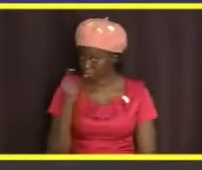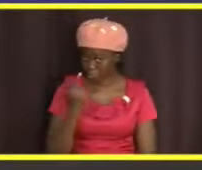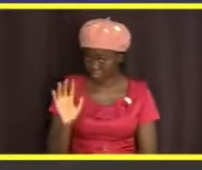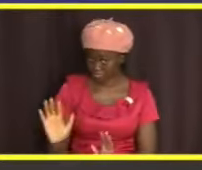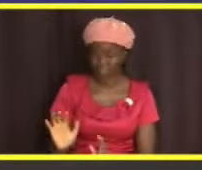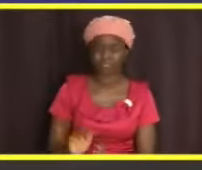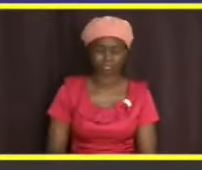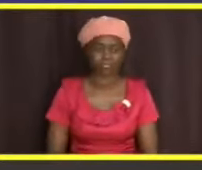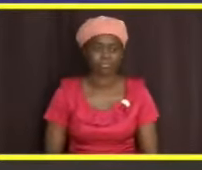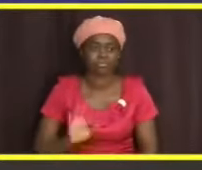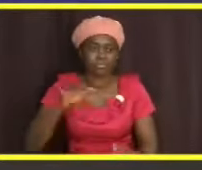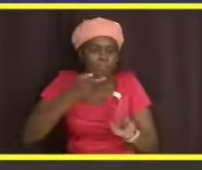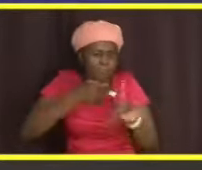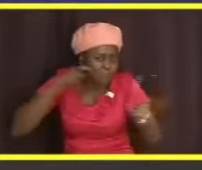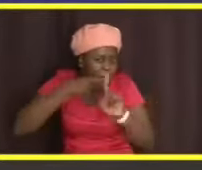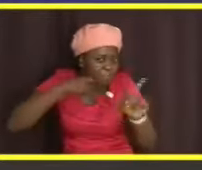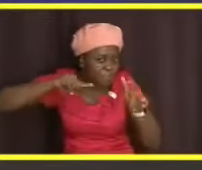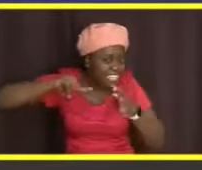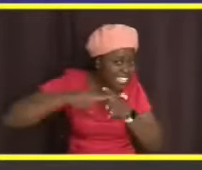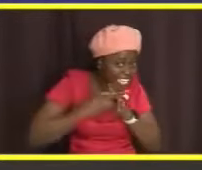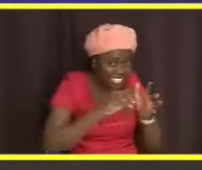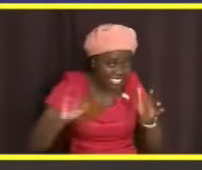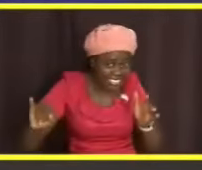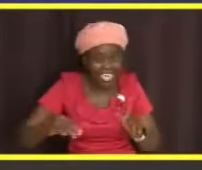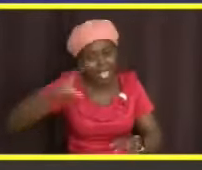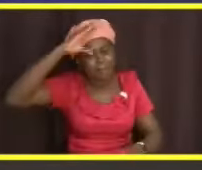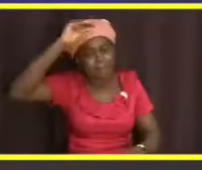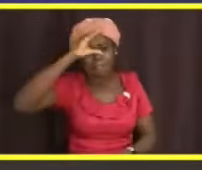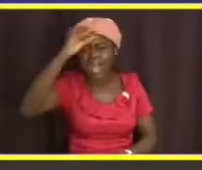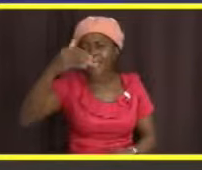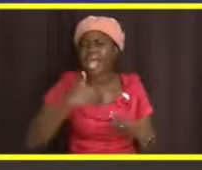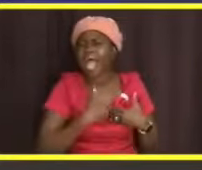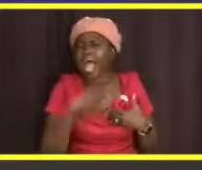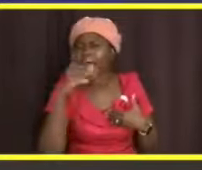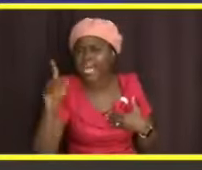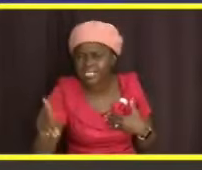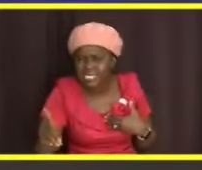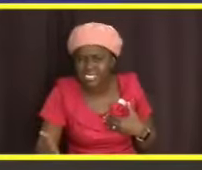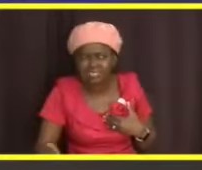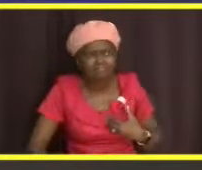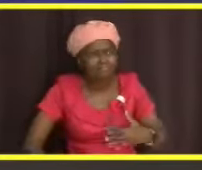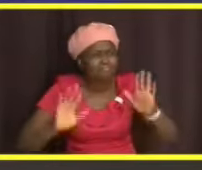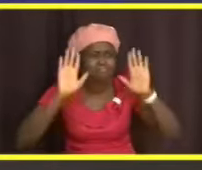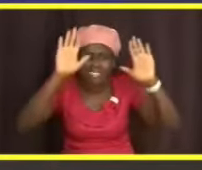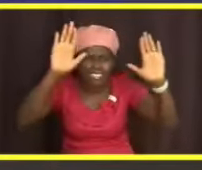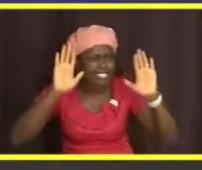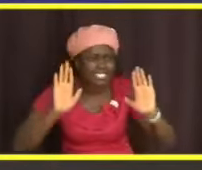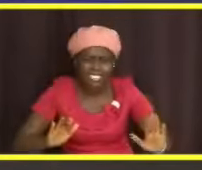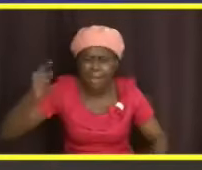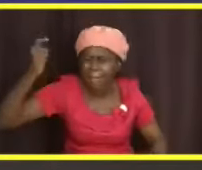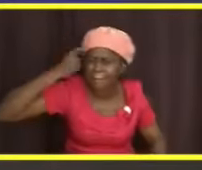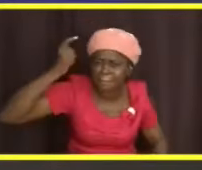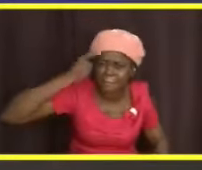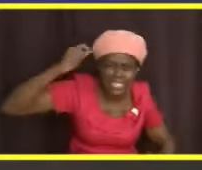at the very beginning, man had incredible mental ability.